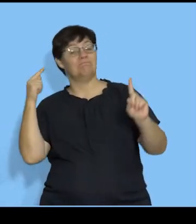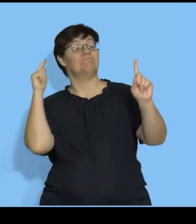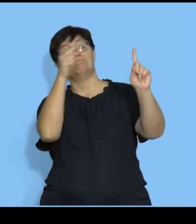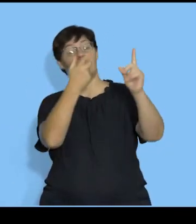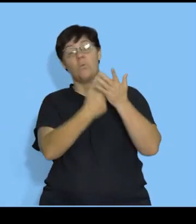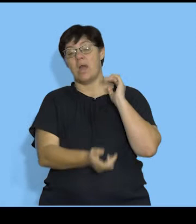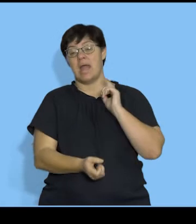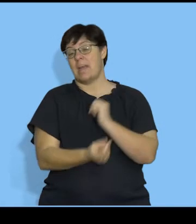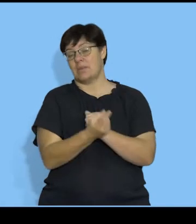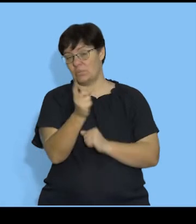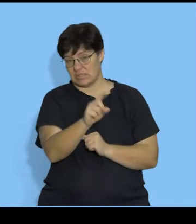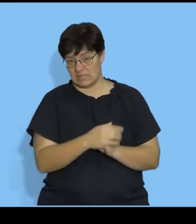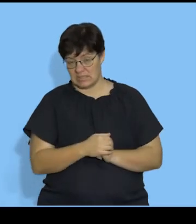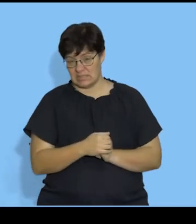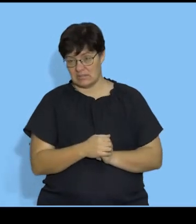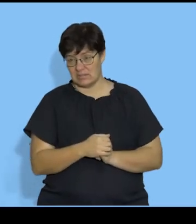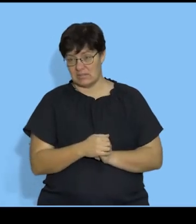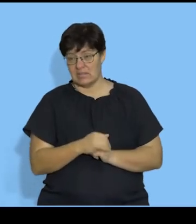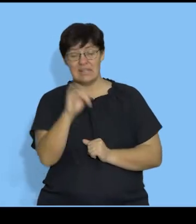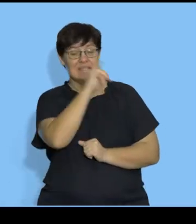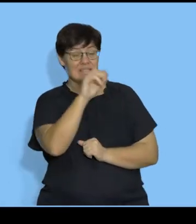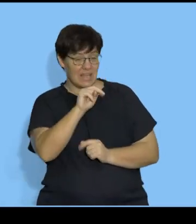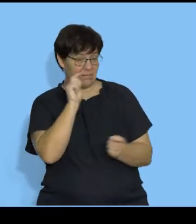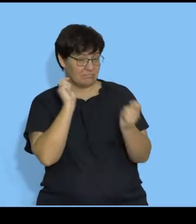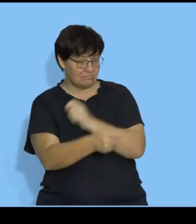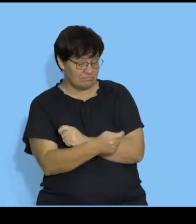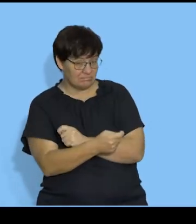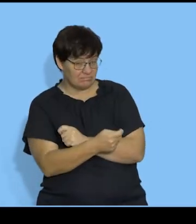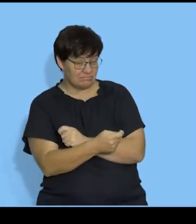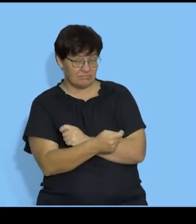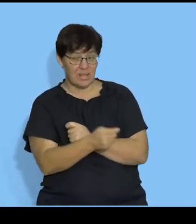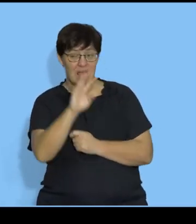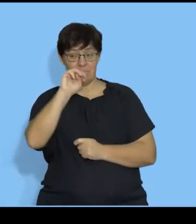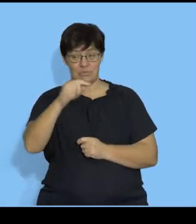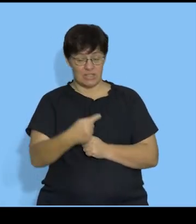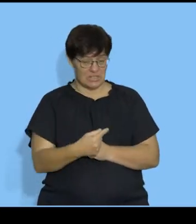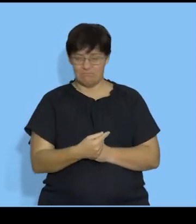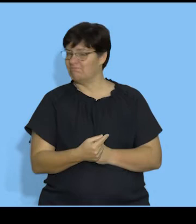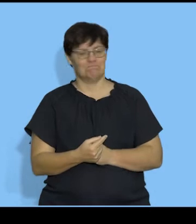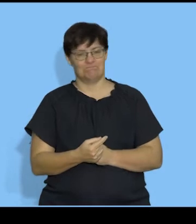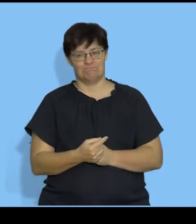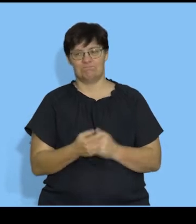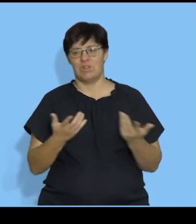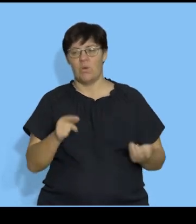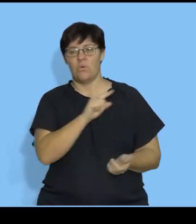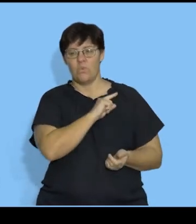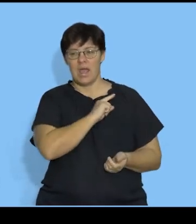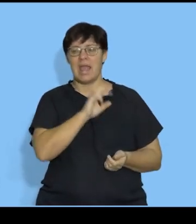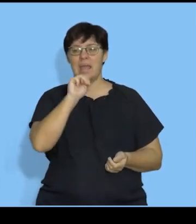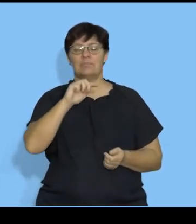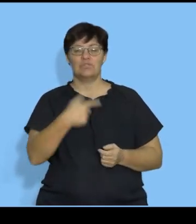Is zinc going to displace magnesium? Definitely not. This reaction will not take place because magnesium shows a